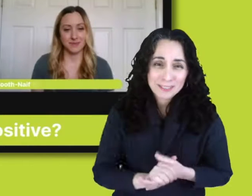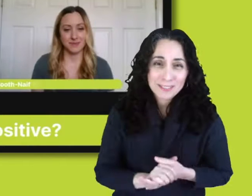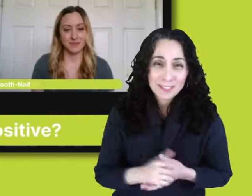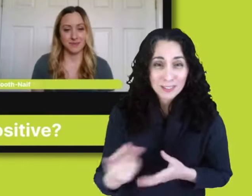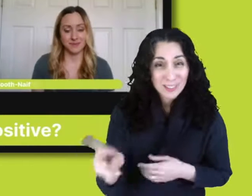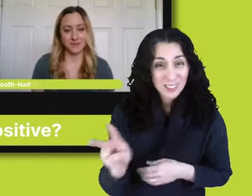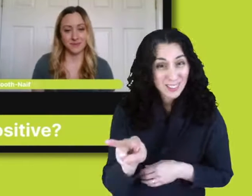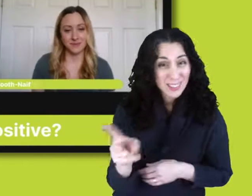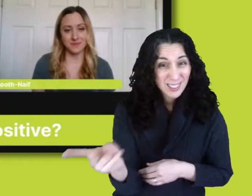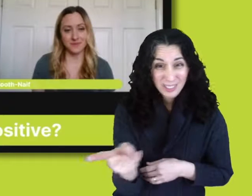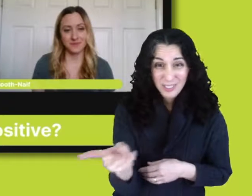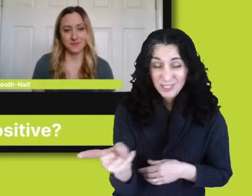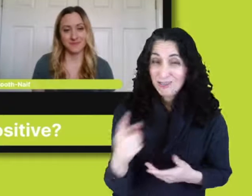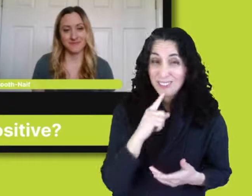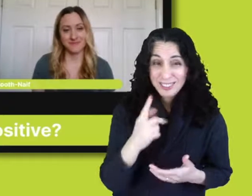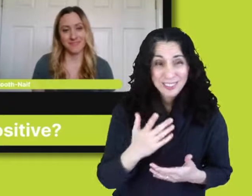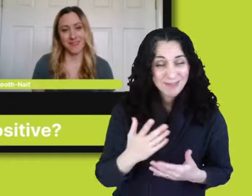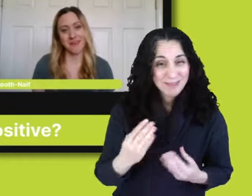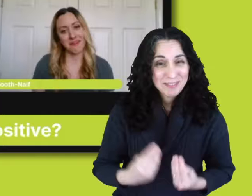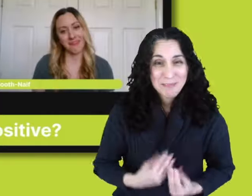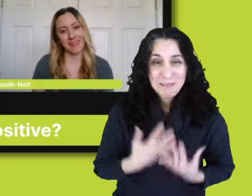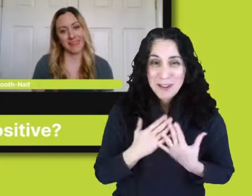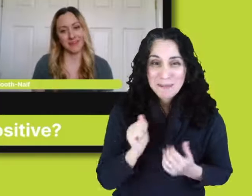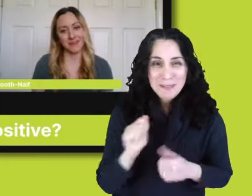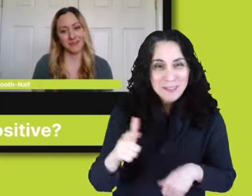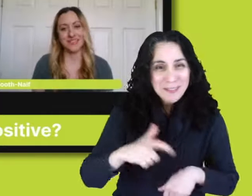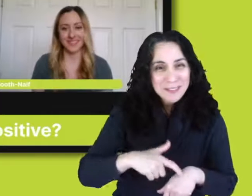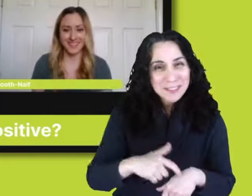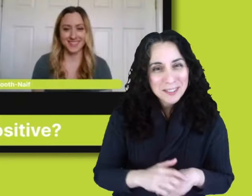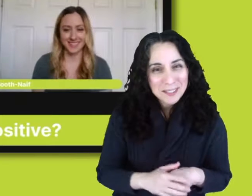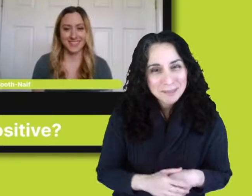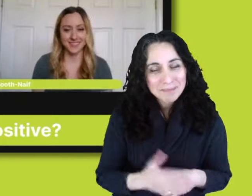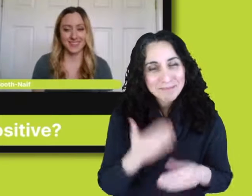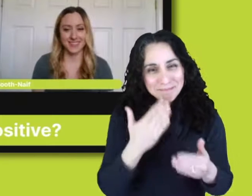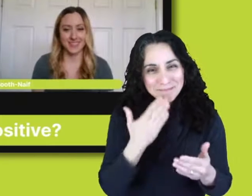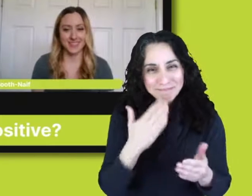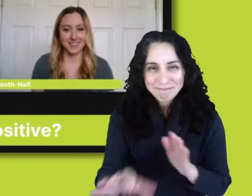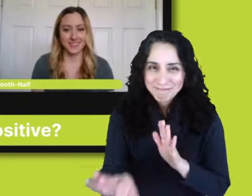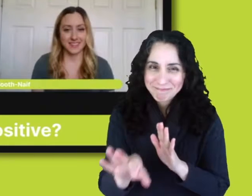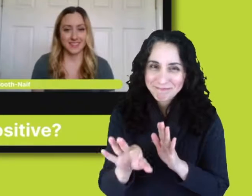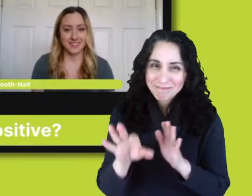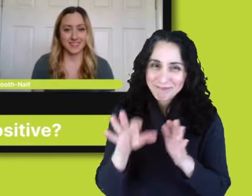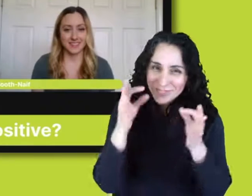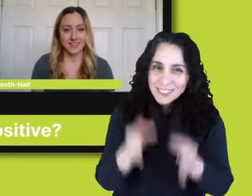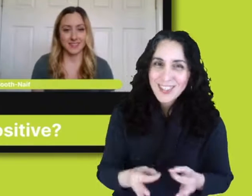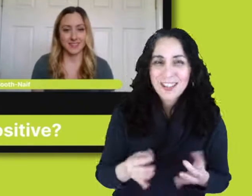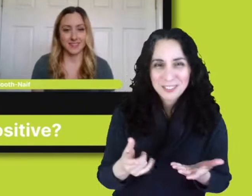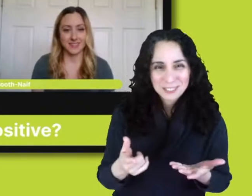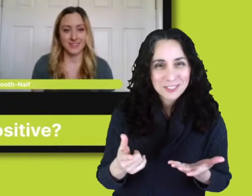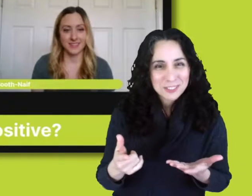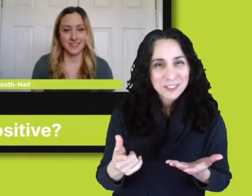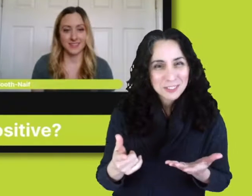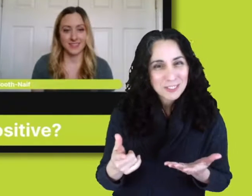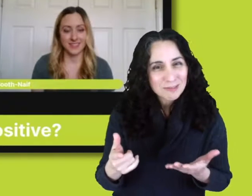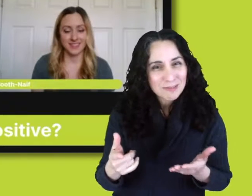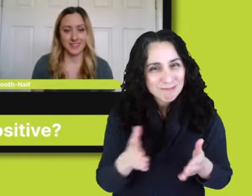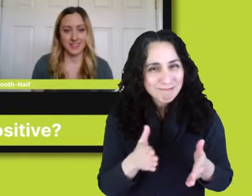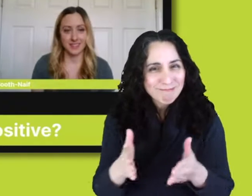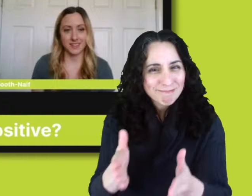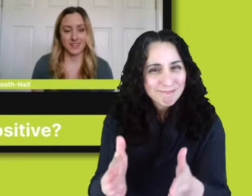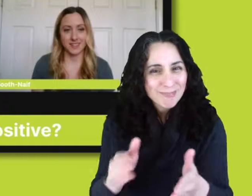guys inspire me all the time. So yeah, thank you so much for choosing to take this path